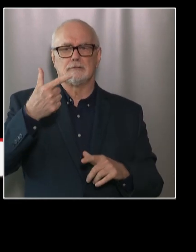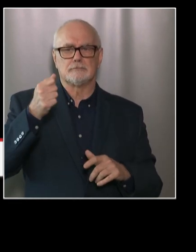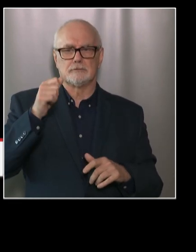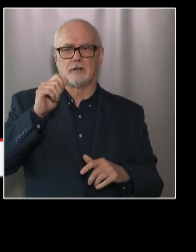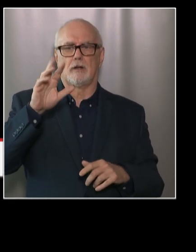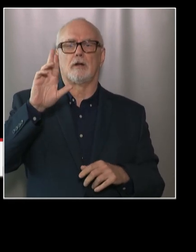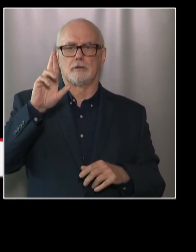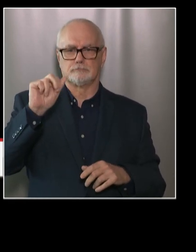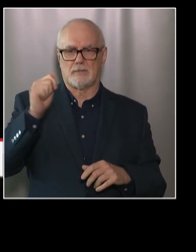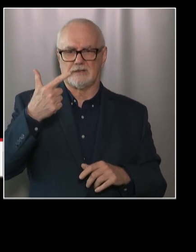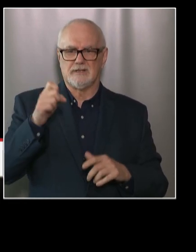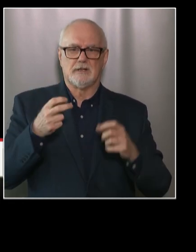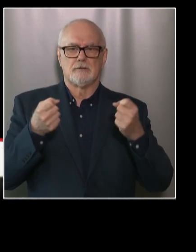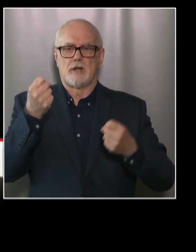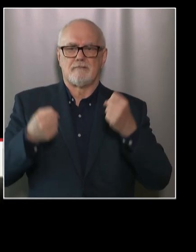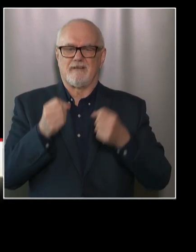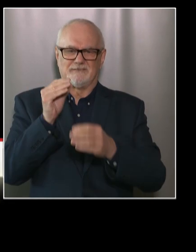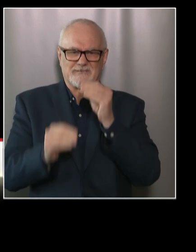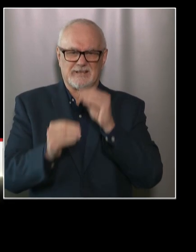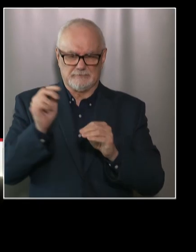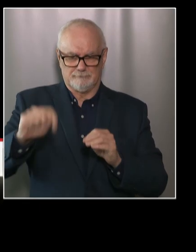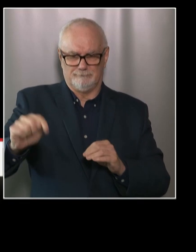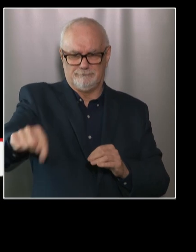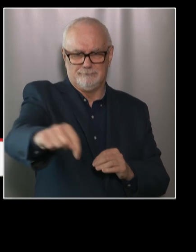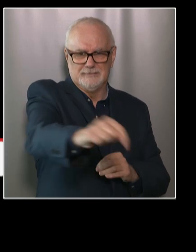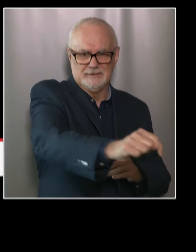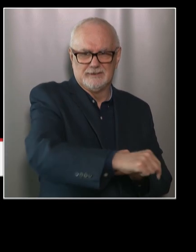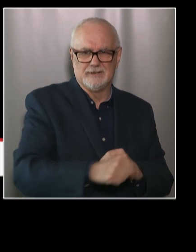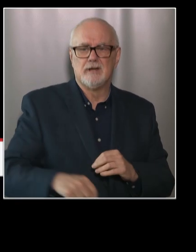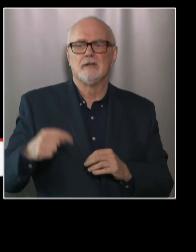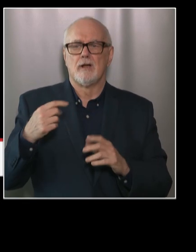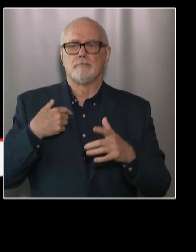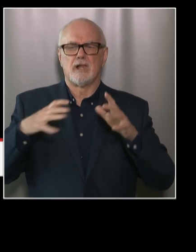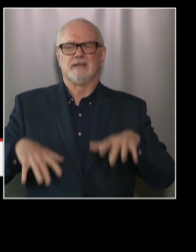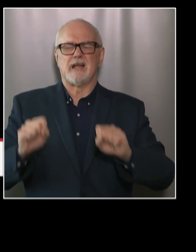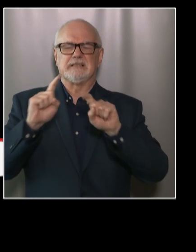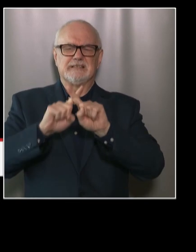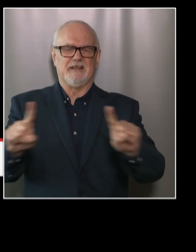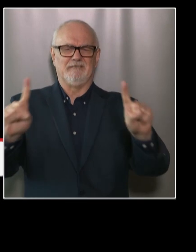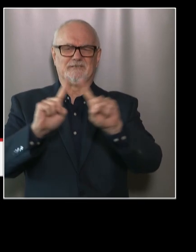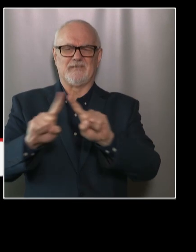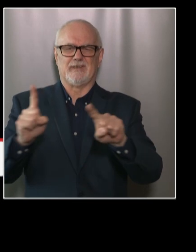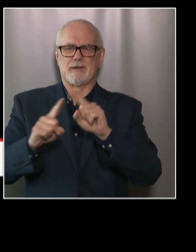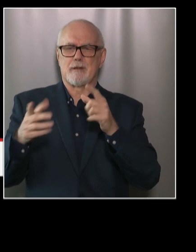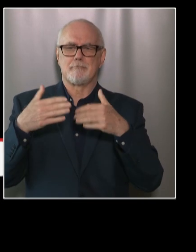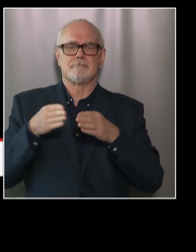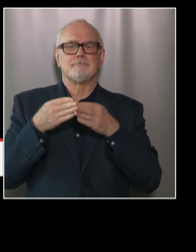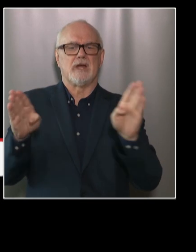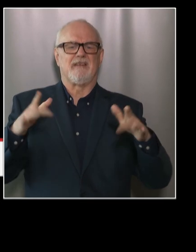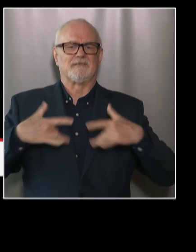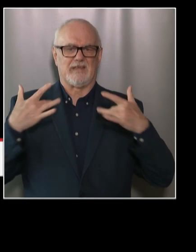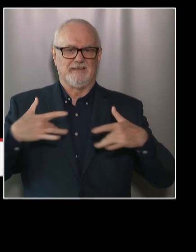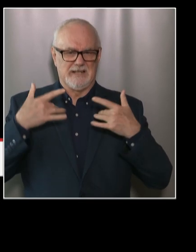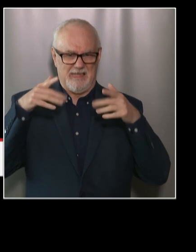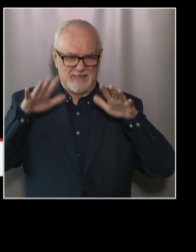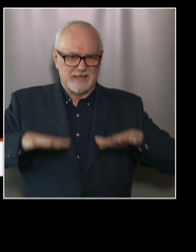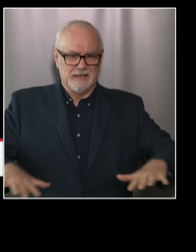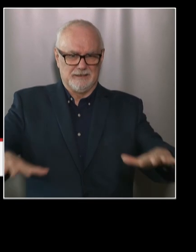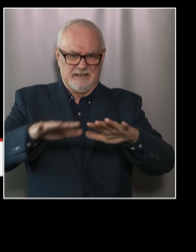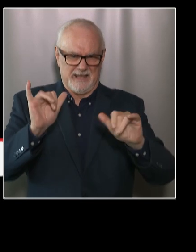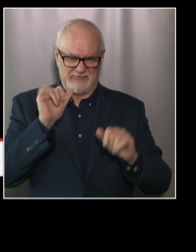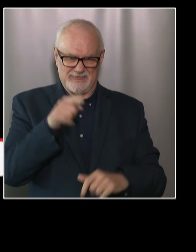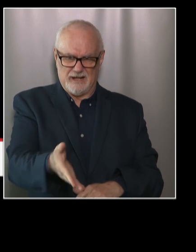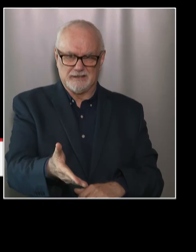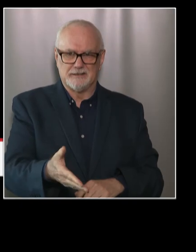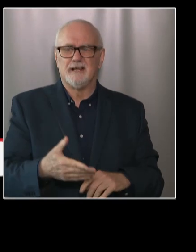And we've hosted hundreds of public events for the Ward 4 community, all centered around acres of